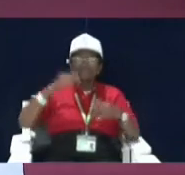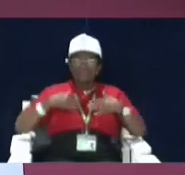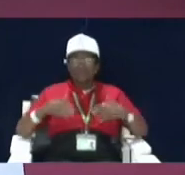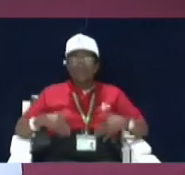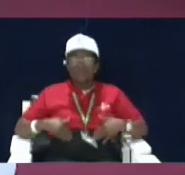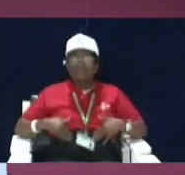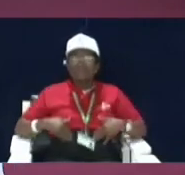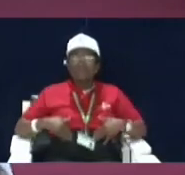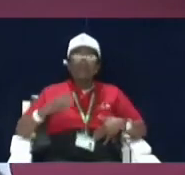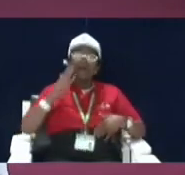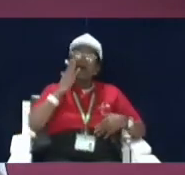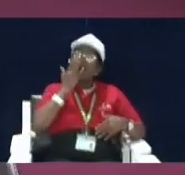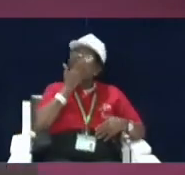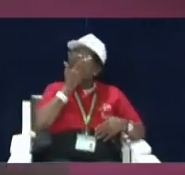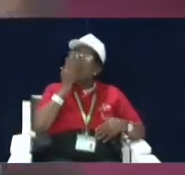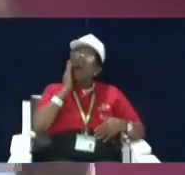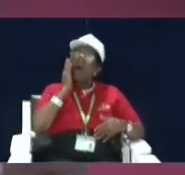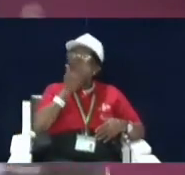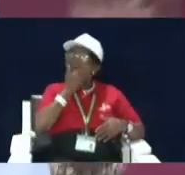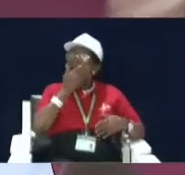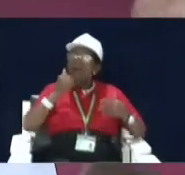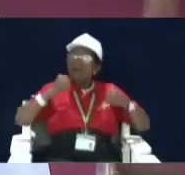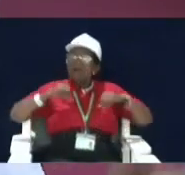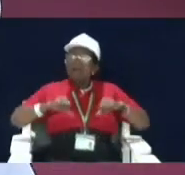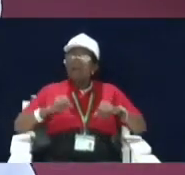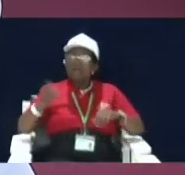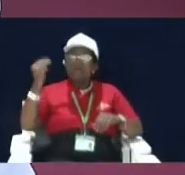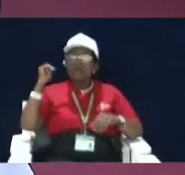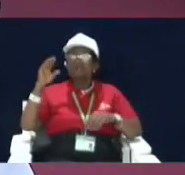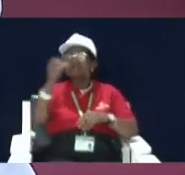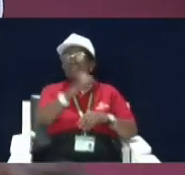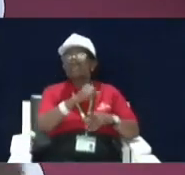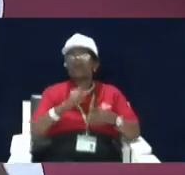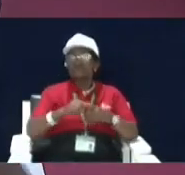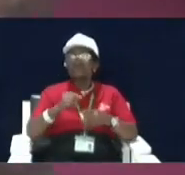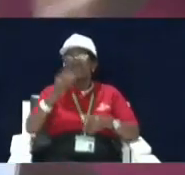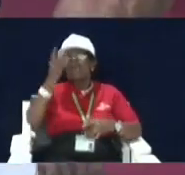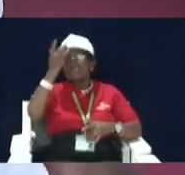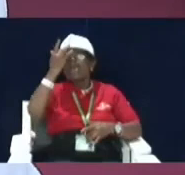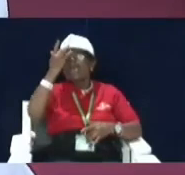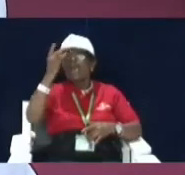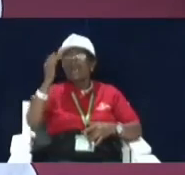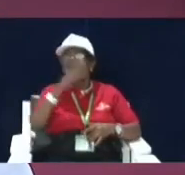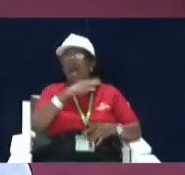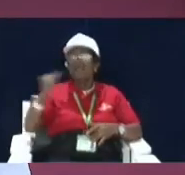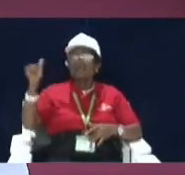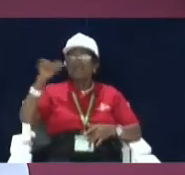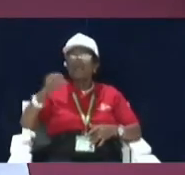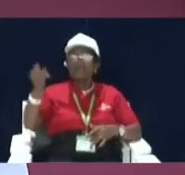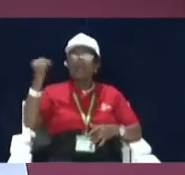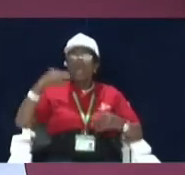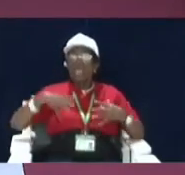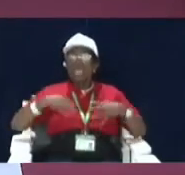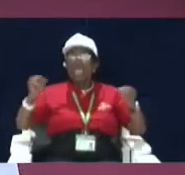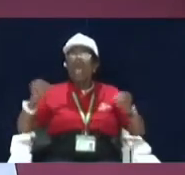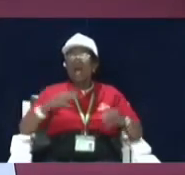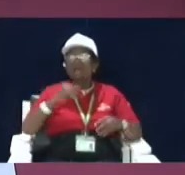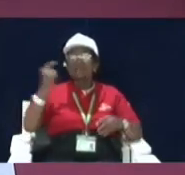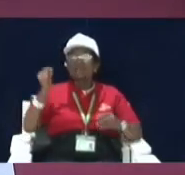aprons were taken to the sick, and they were healed, and the captives were set